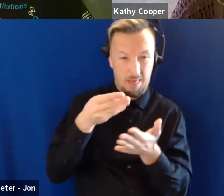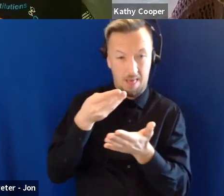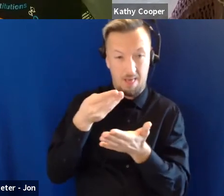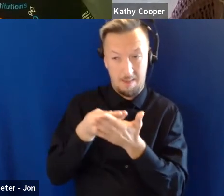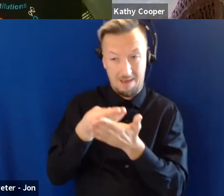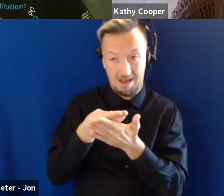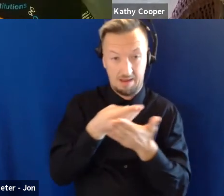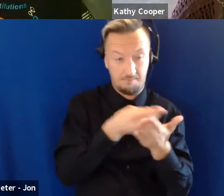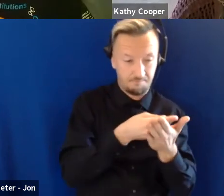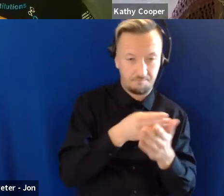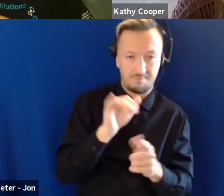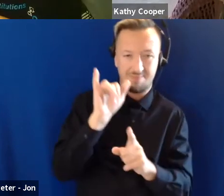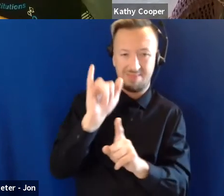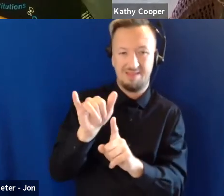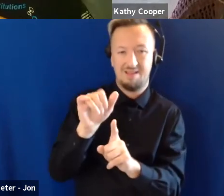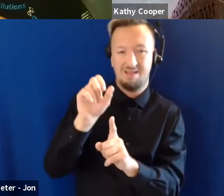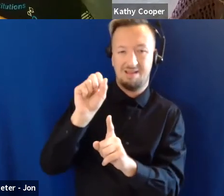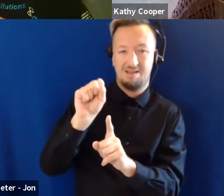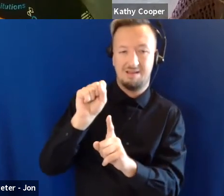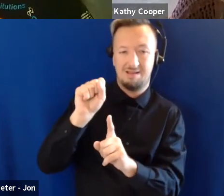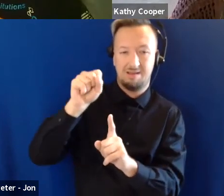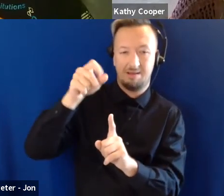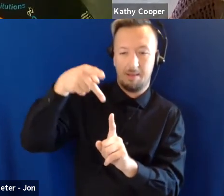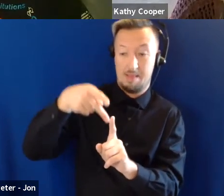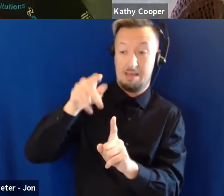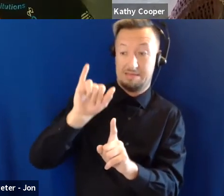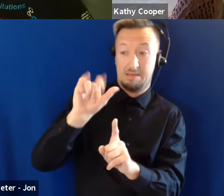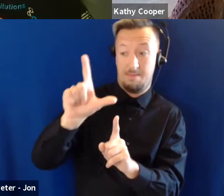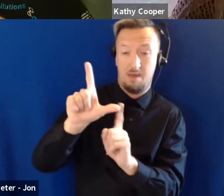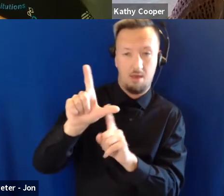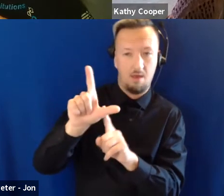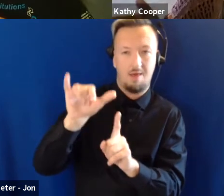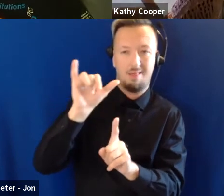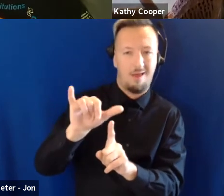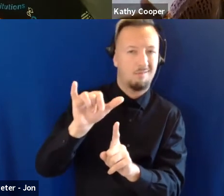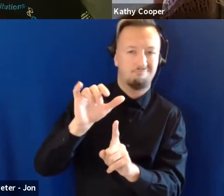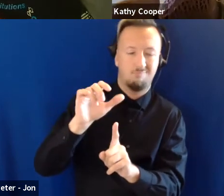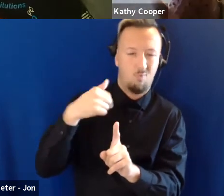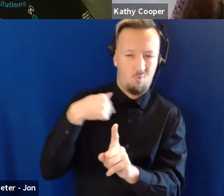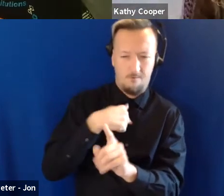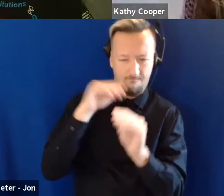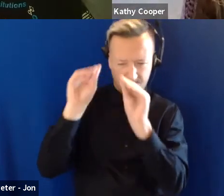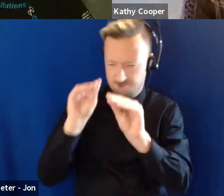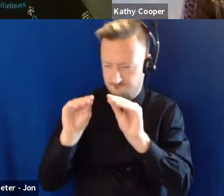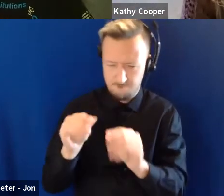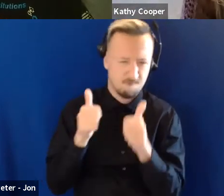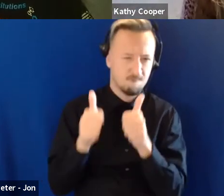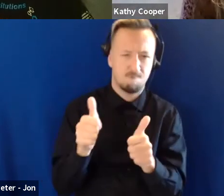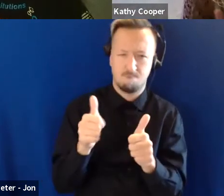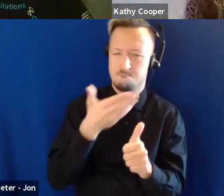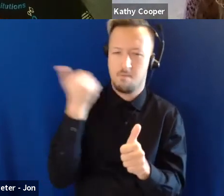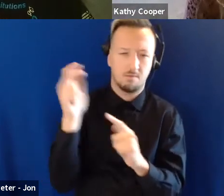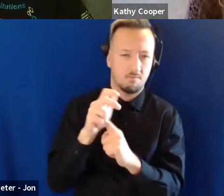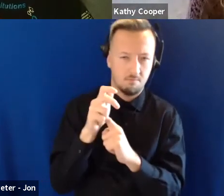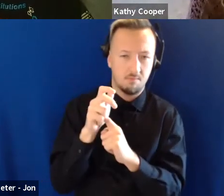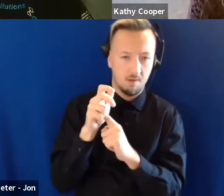that I feel we were rock stars on. We came in and because of those network meetings that